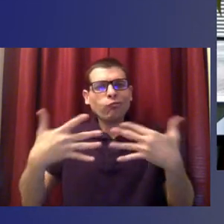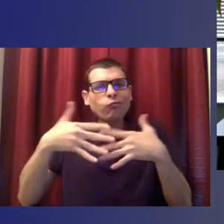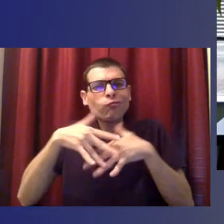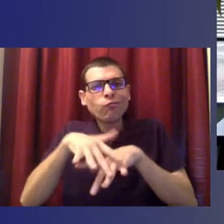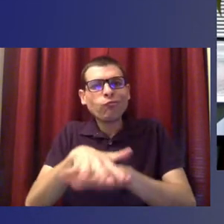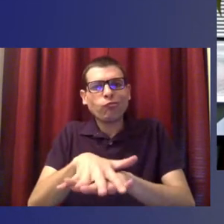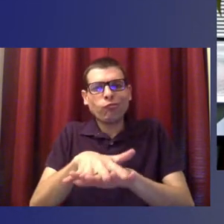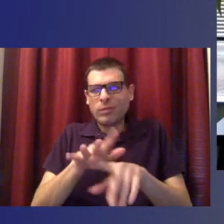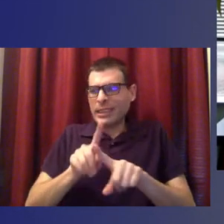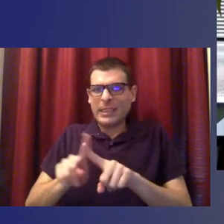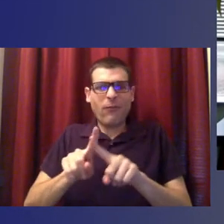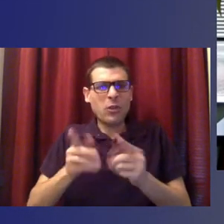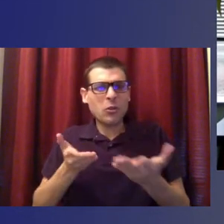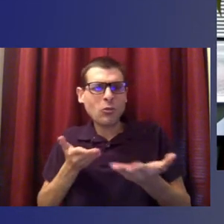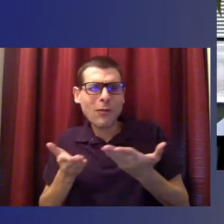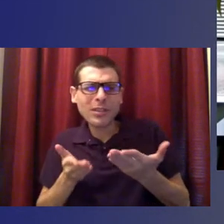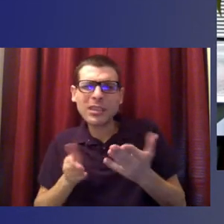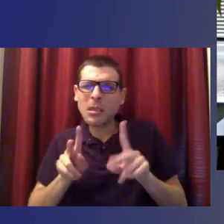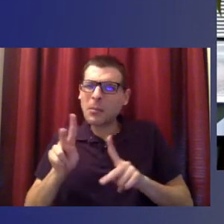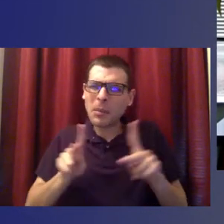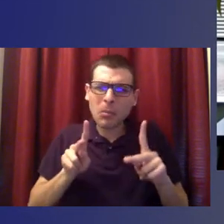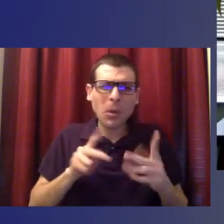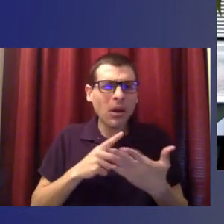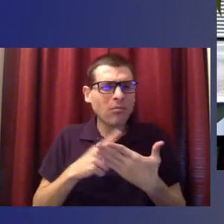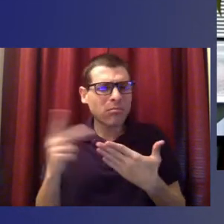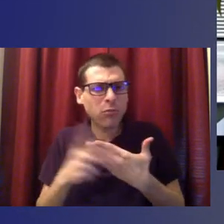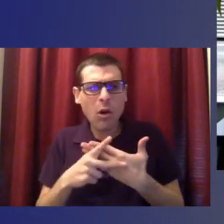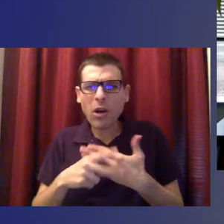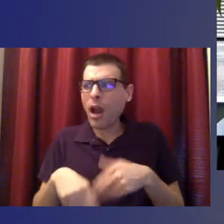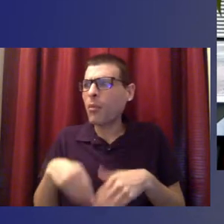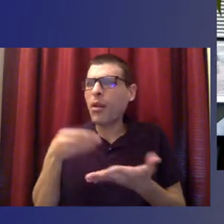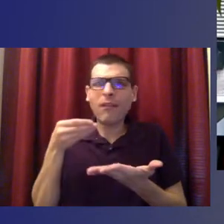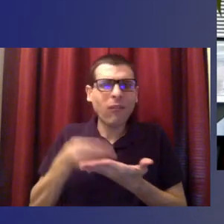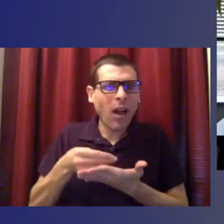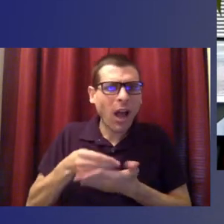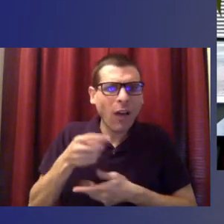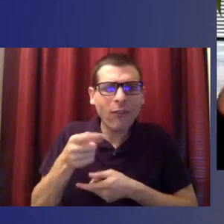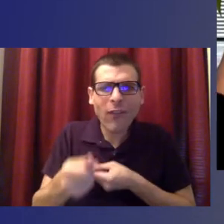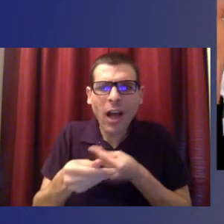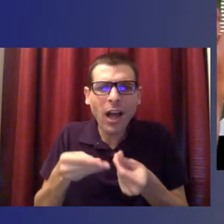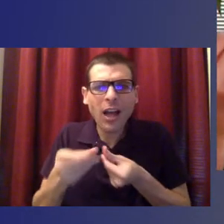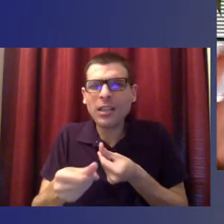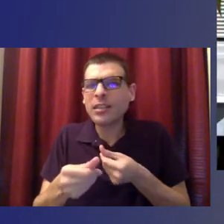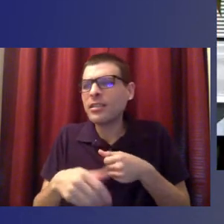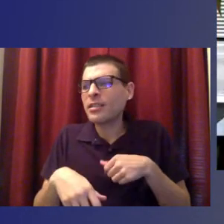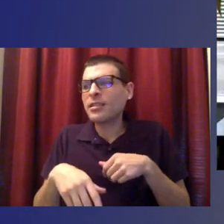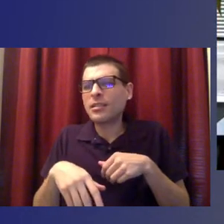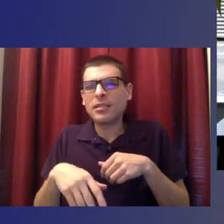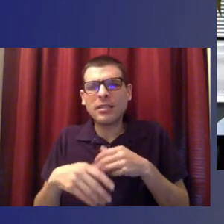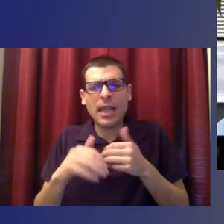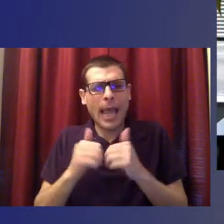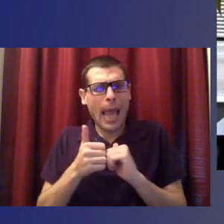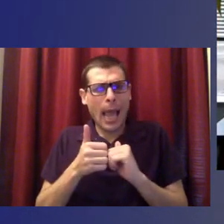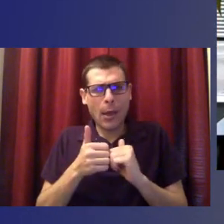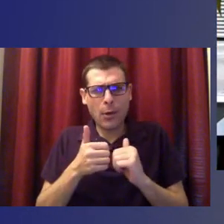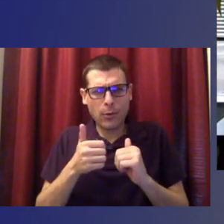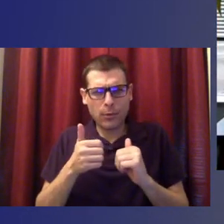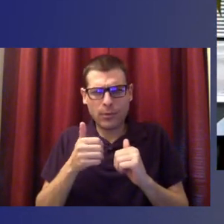and, frankly, service providers or funders in the solution as you conceptualize it?